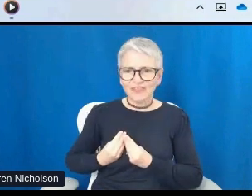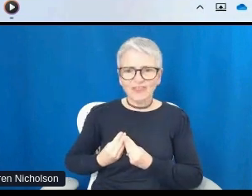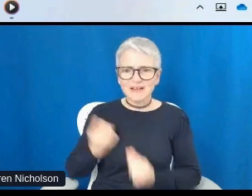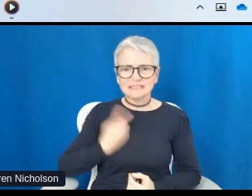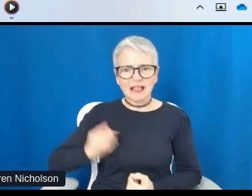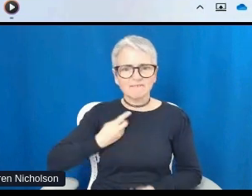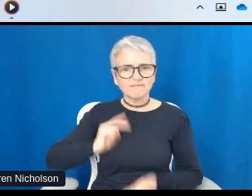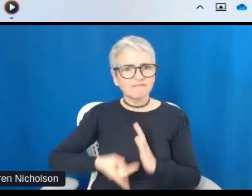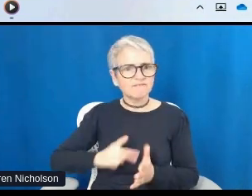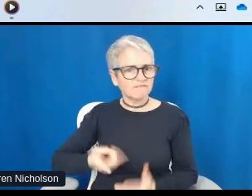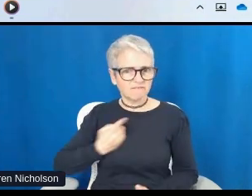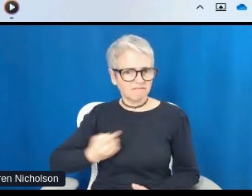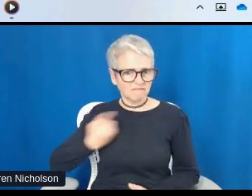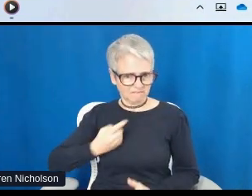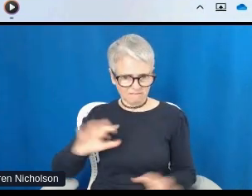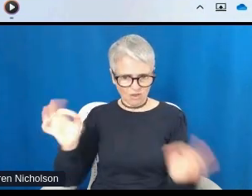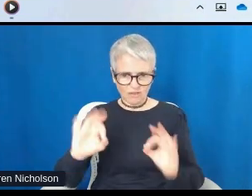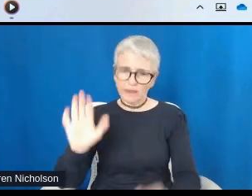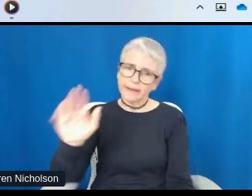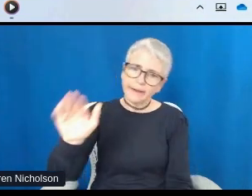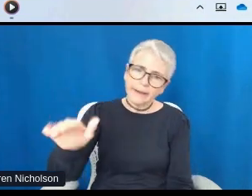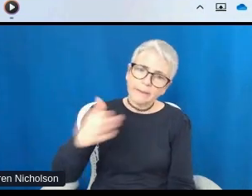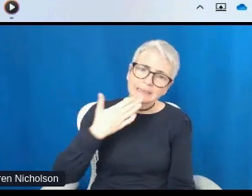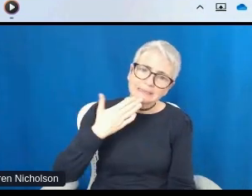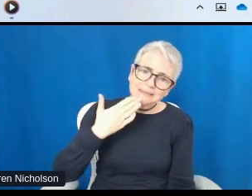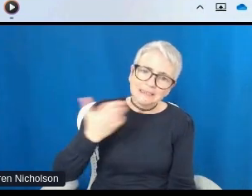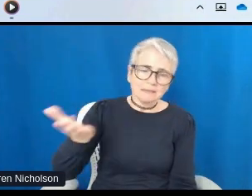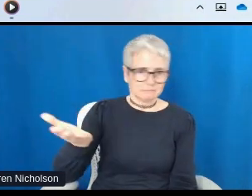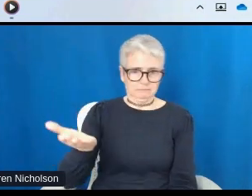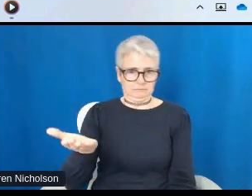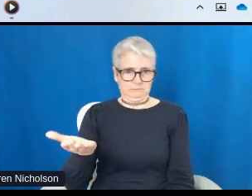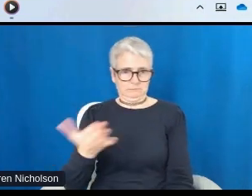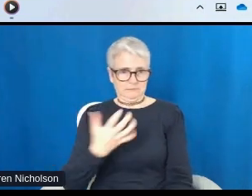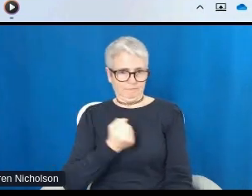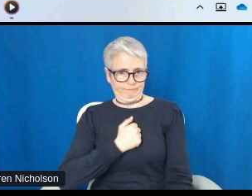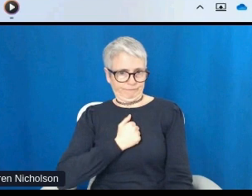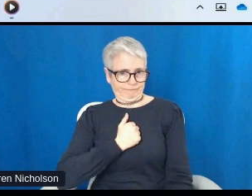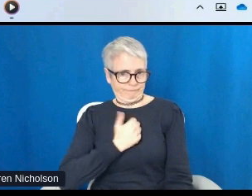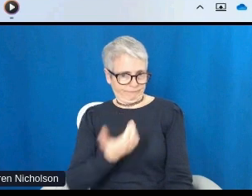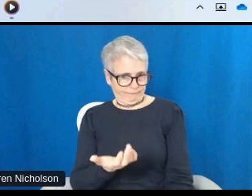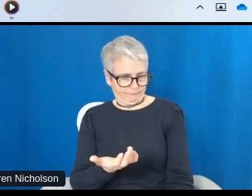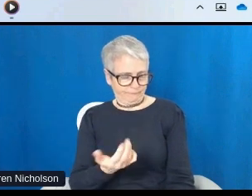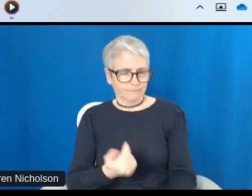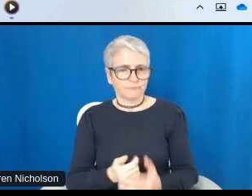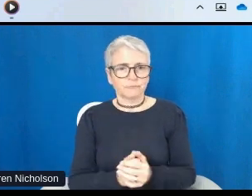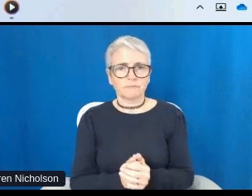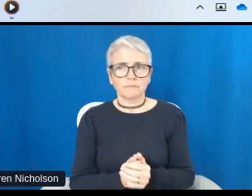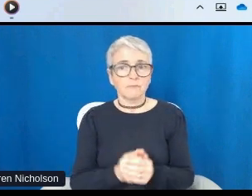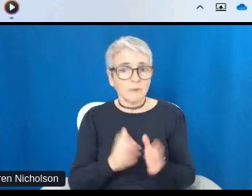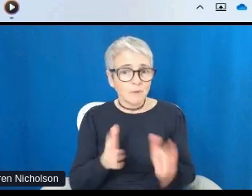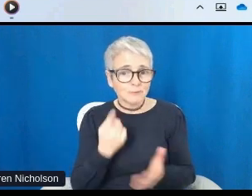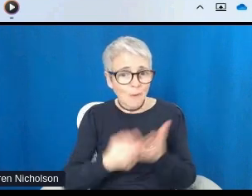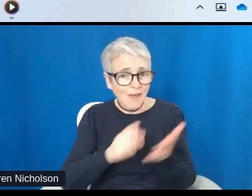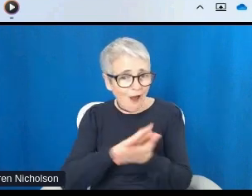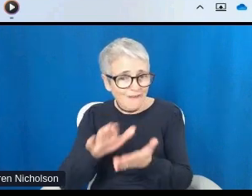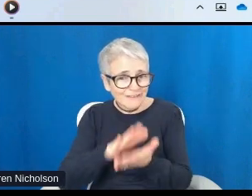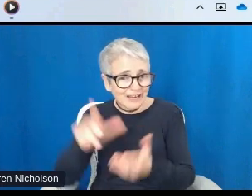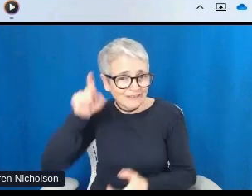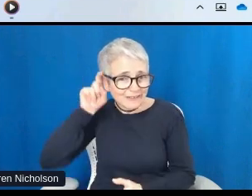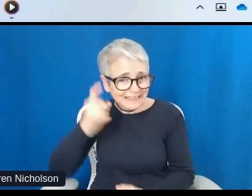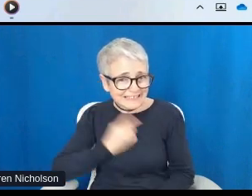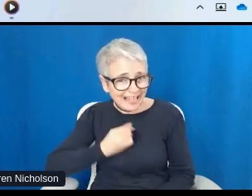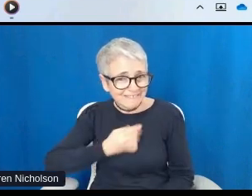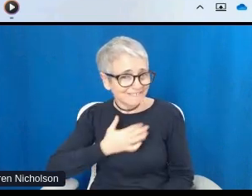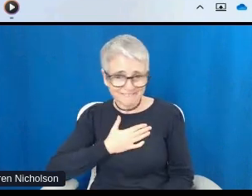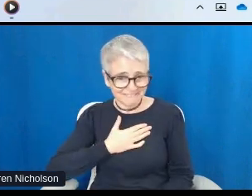they're always there if I need them. And I think this is going to be useful for anybody. You don't have to be hard of hearing like myself. You can